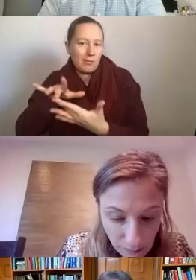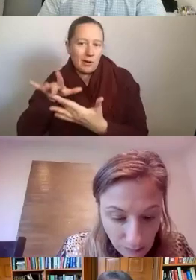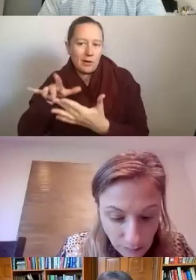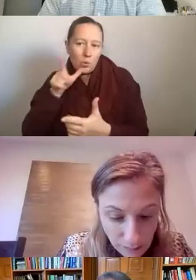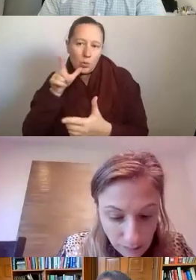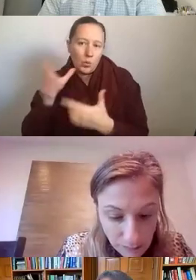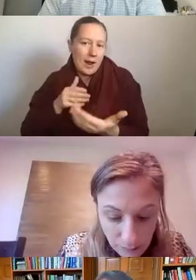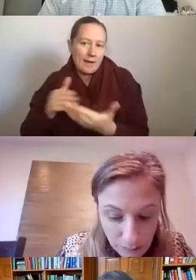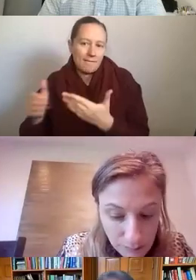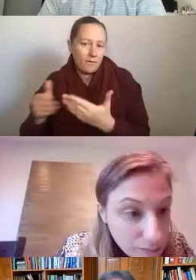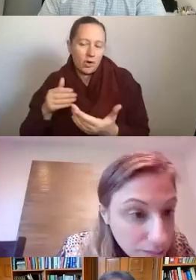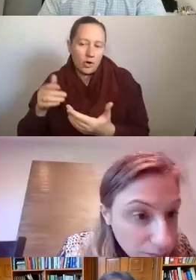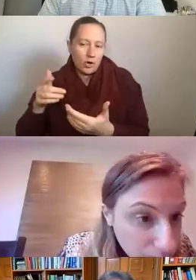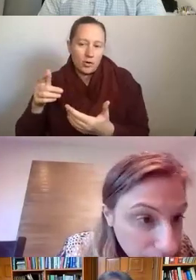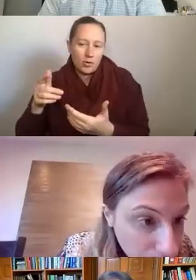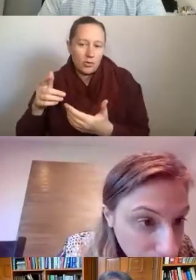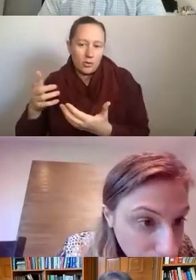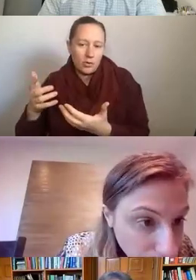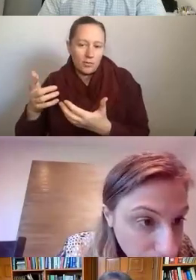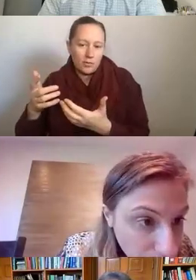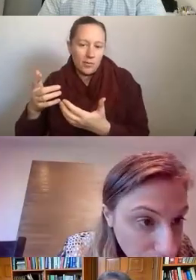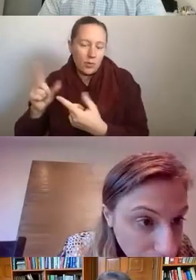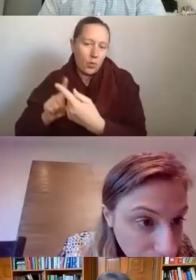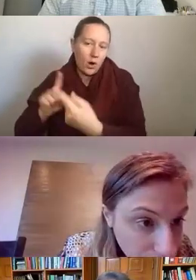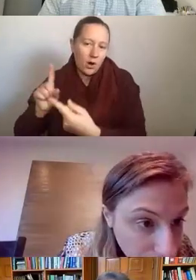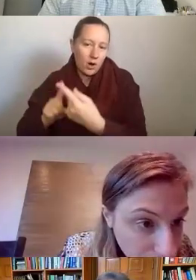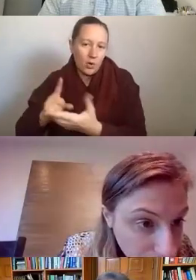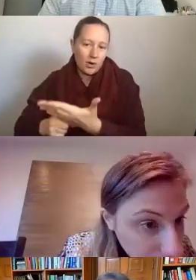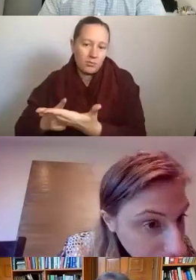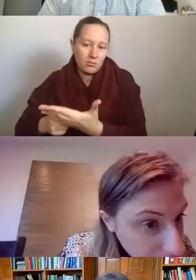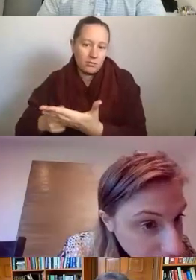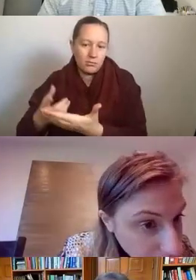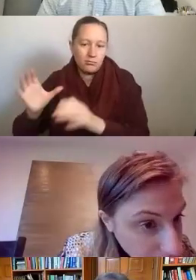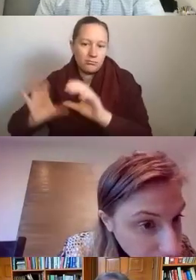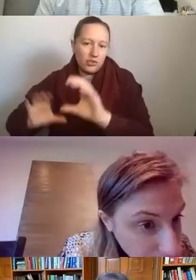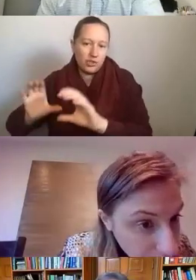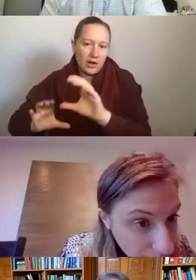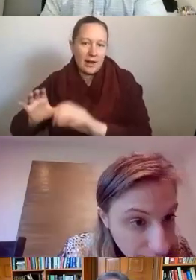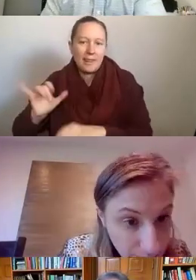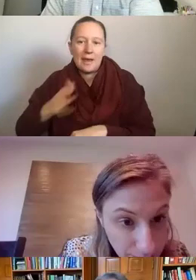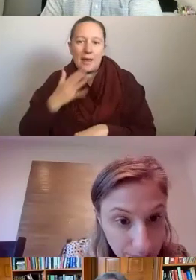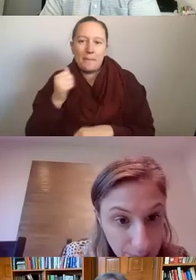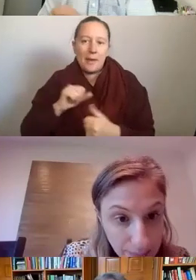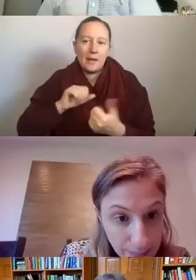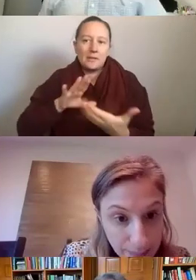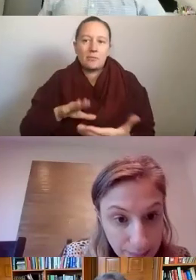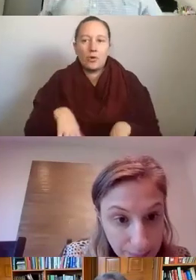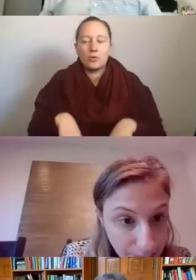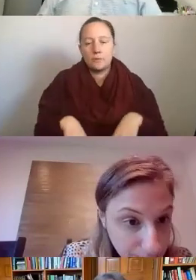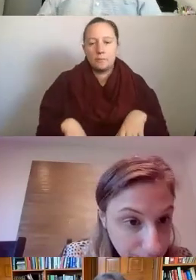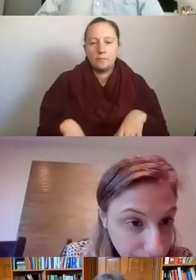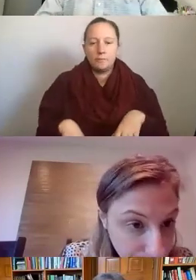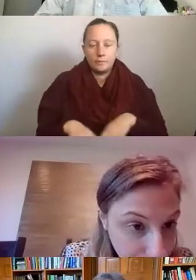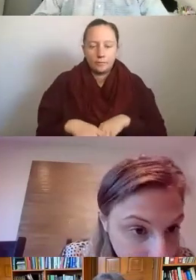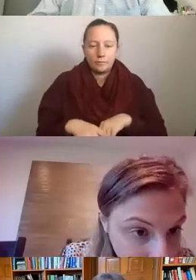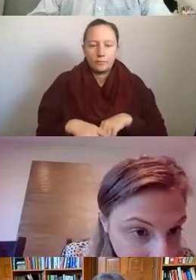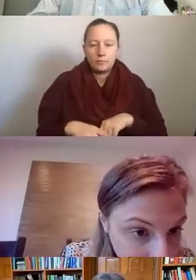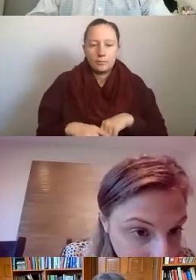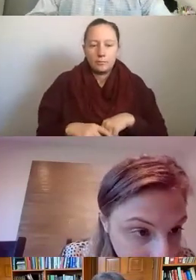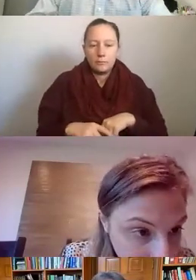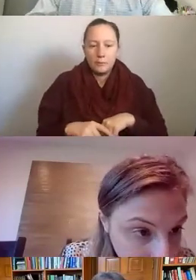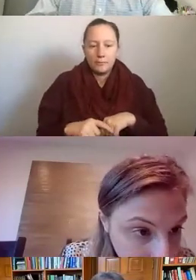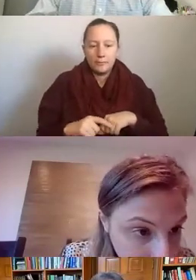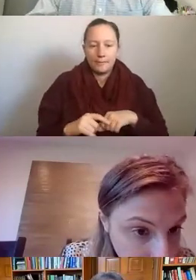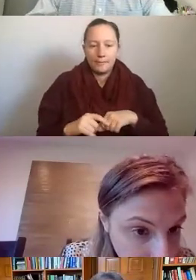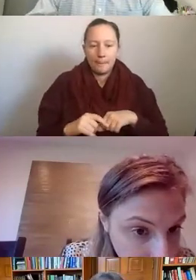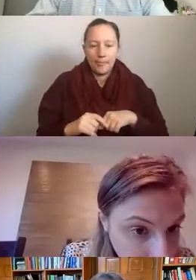asked the question and do some one-on-one counseling. So that's kind of the best way to go about it. So I